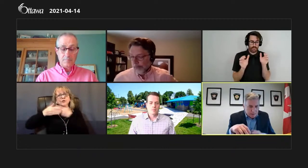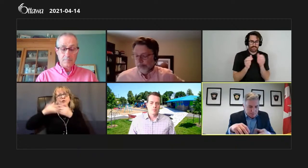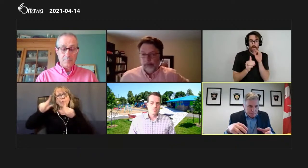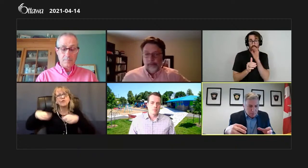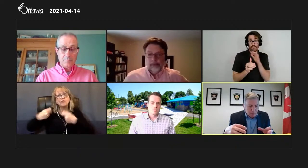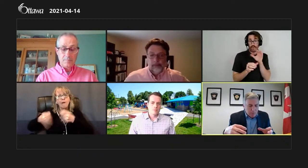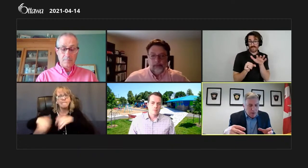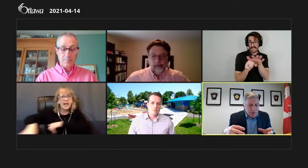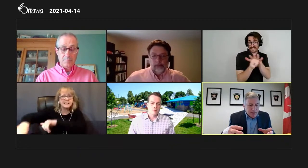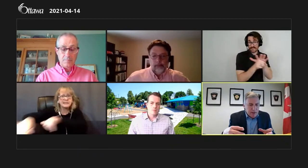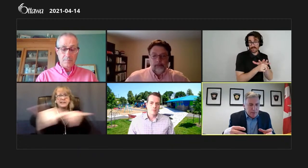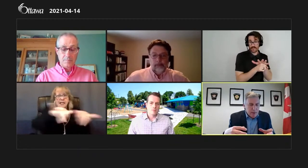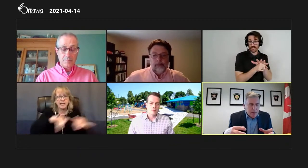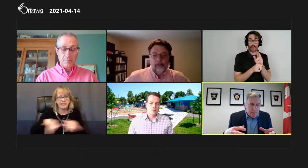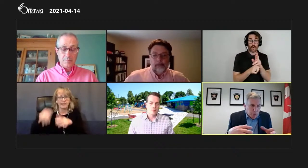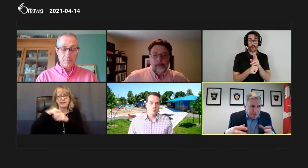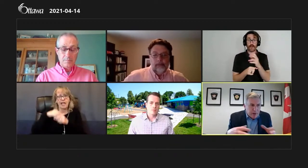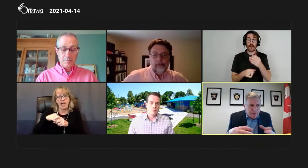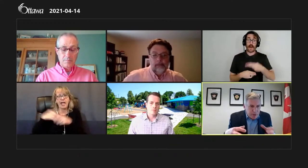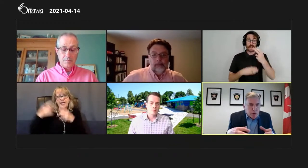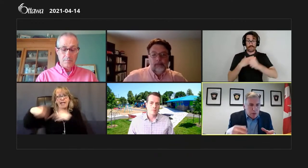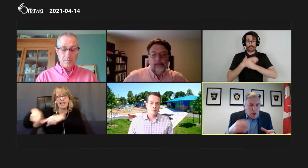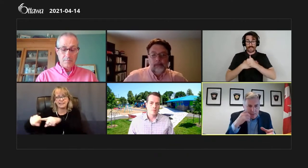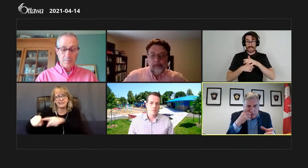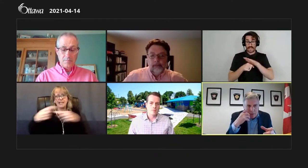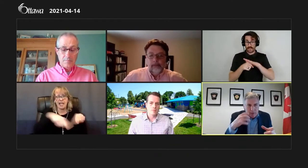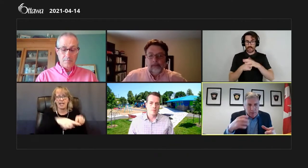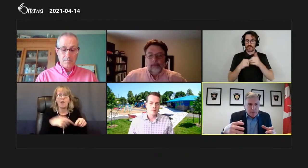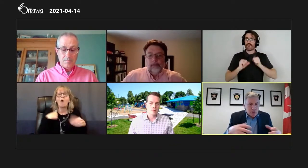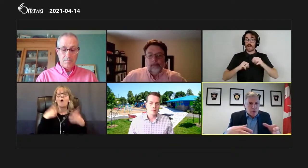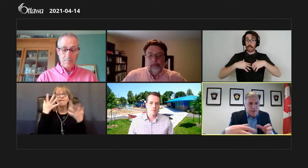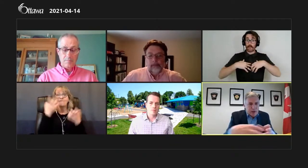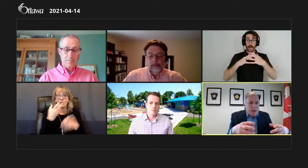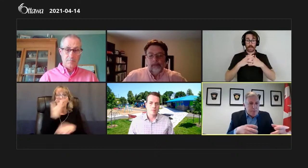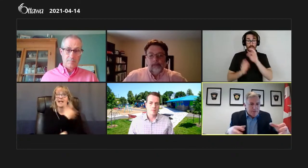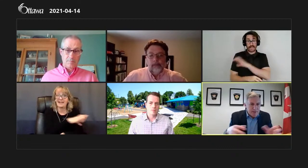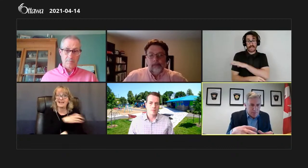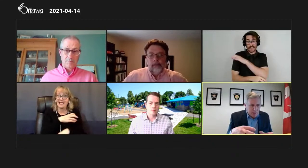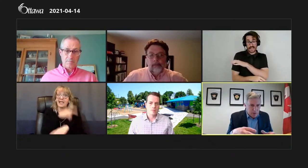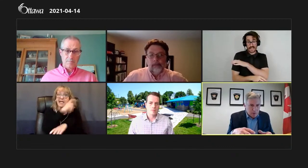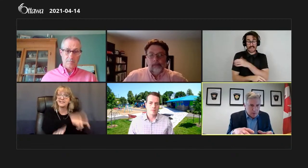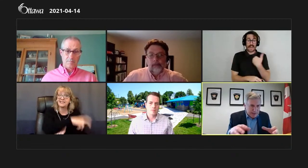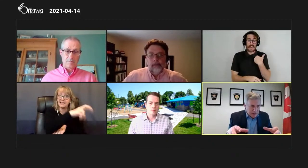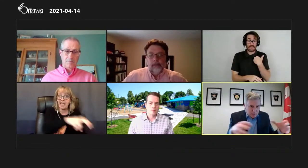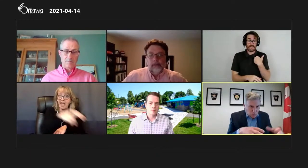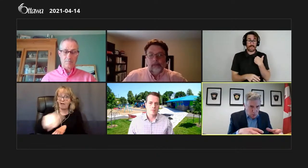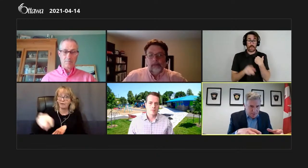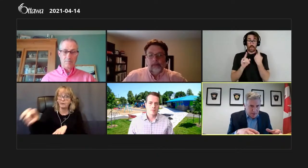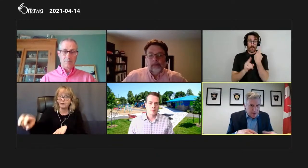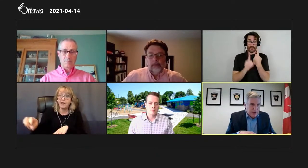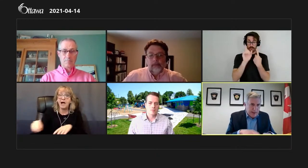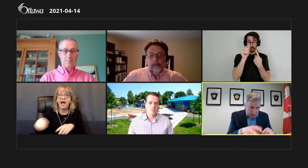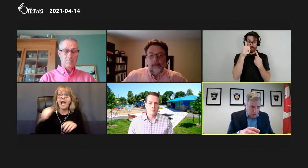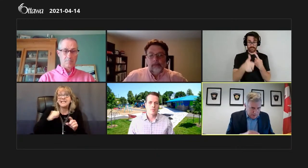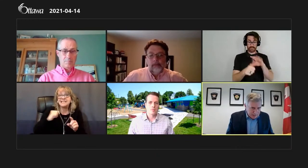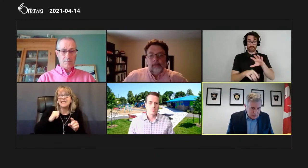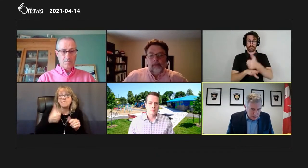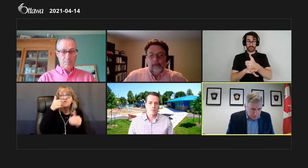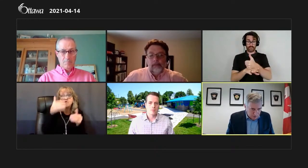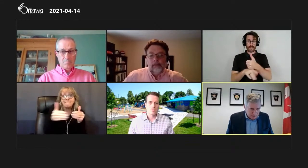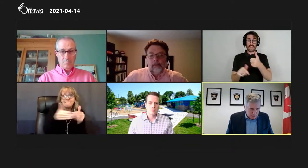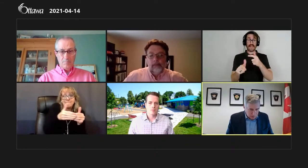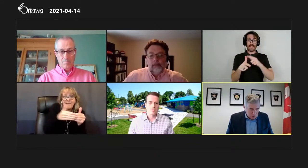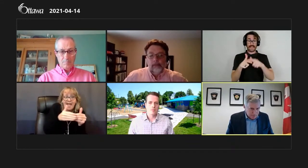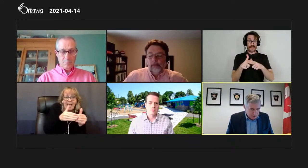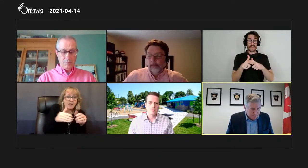pop-ups that can, within a few kilometers, serve a couple of neighborhoods. So that's the one thing. And I know that's not a